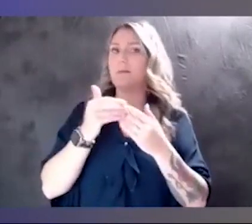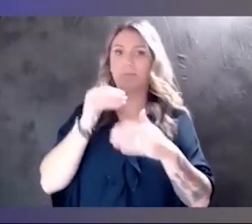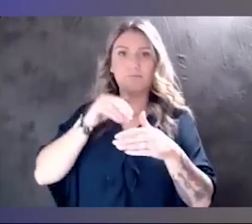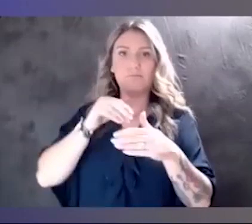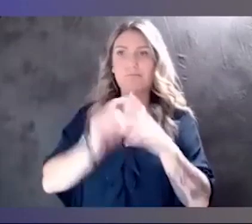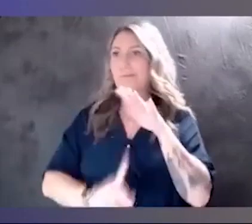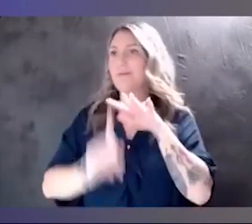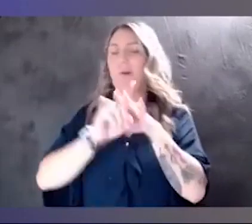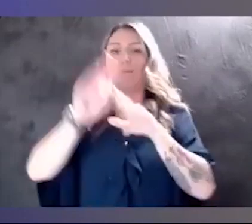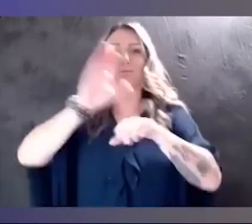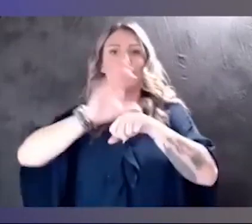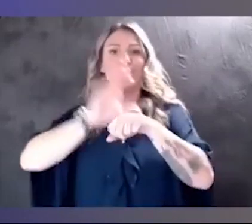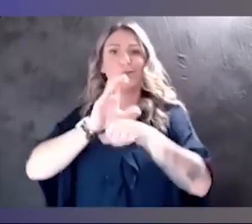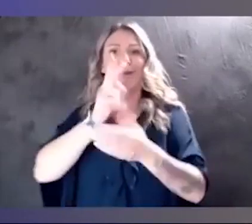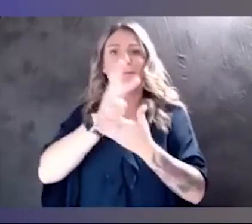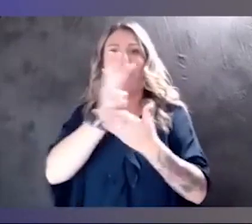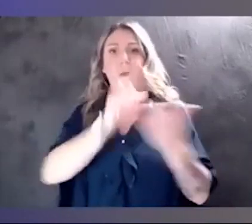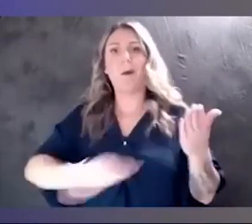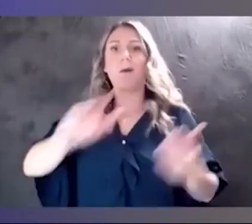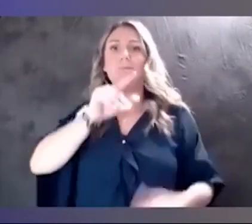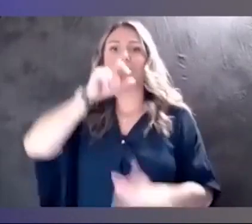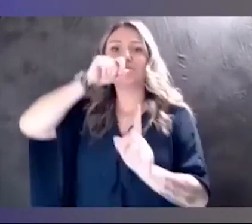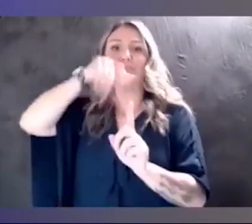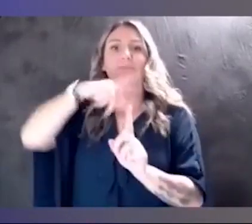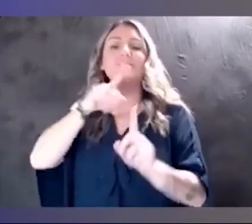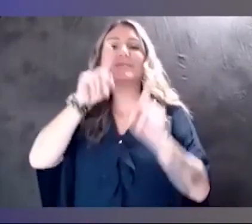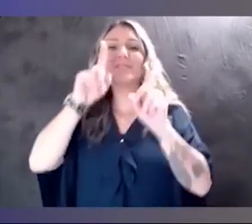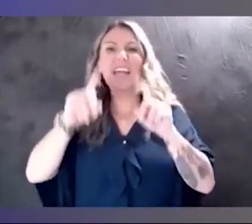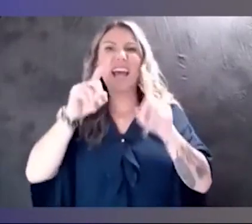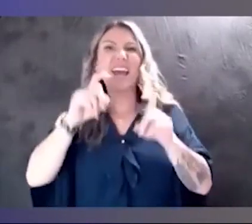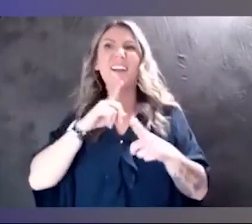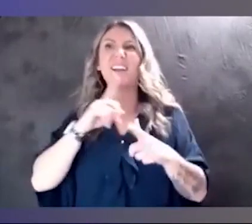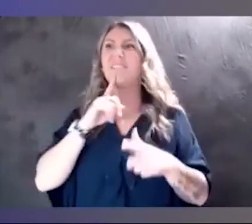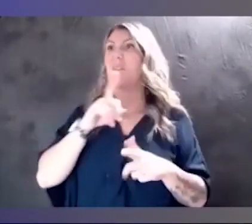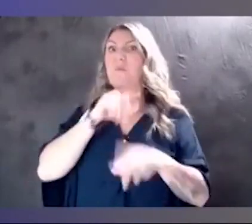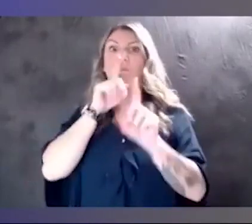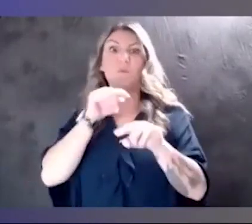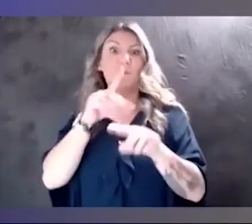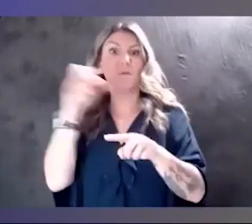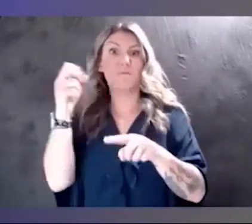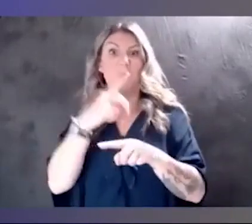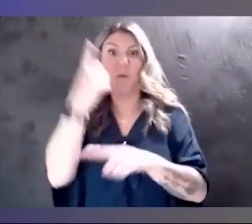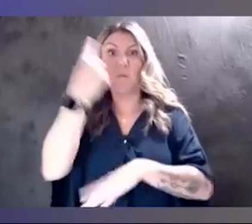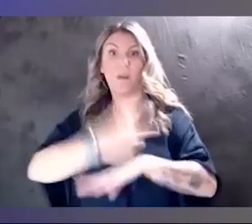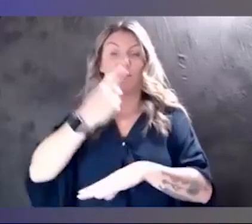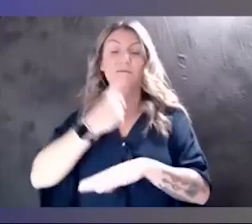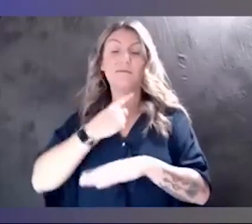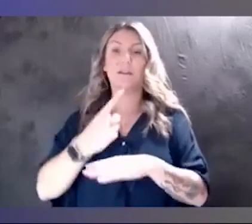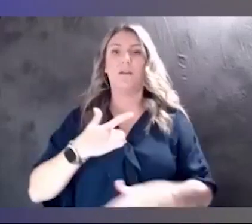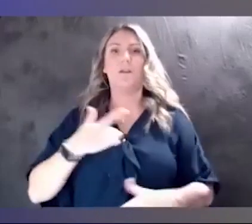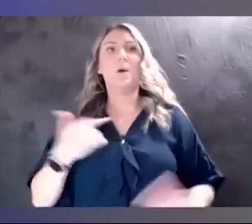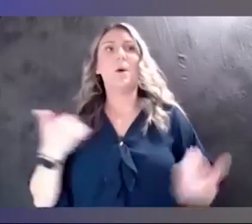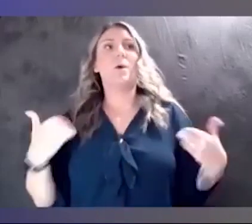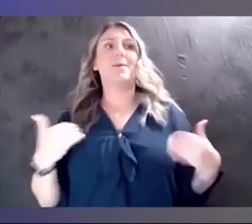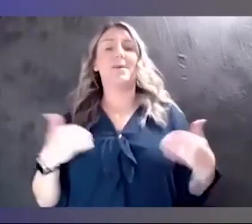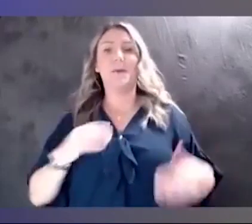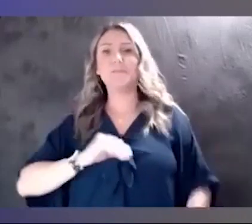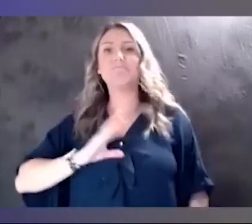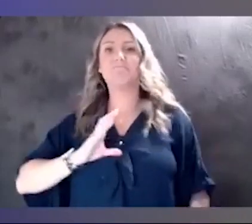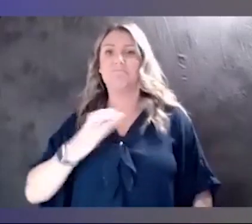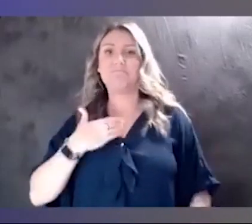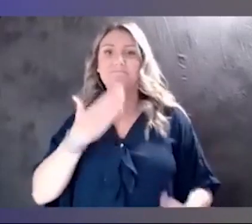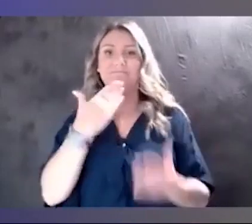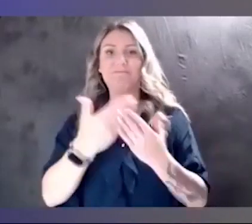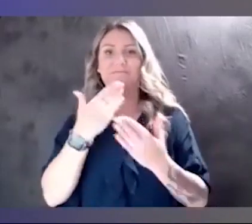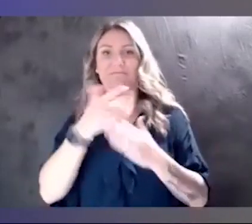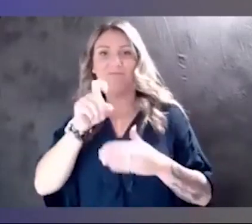the spit test, as we call it, and I had the results back within a day. And it was very reassuring to me. But we need that accessibility of testing. And as